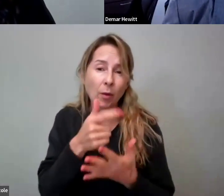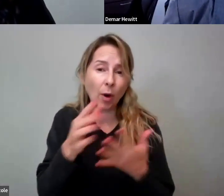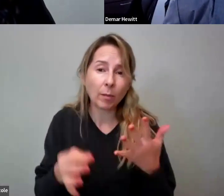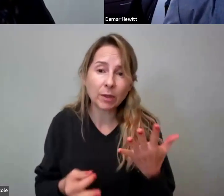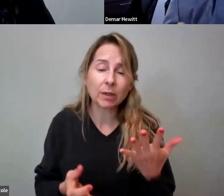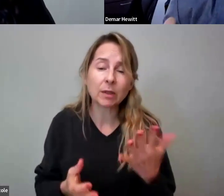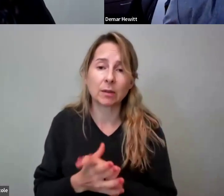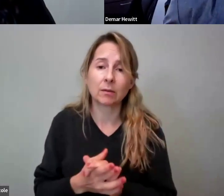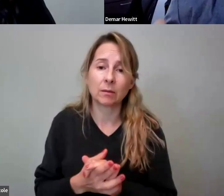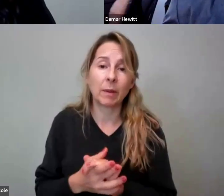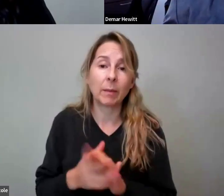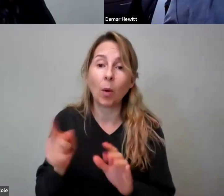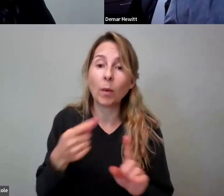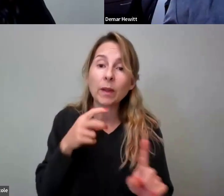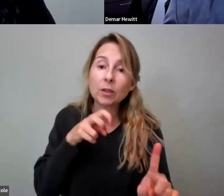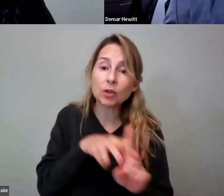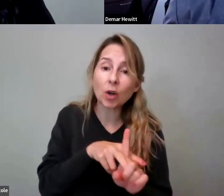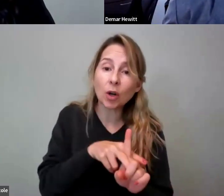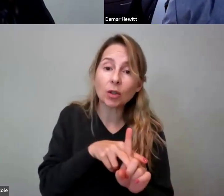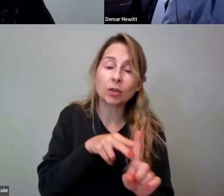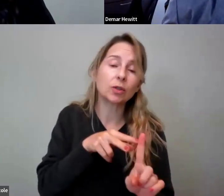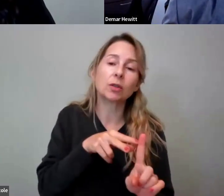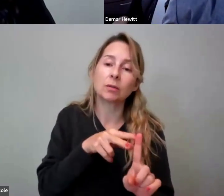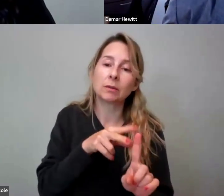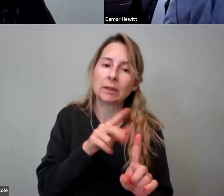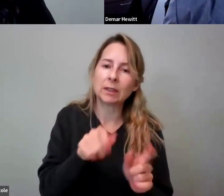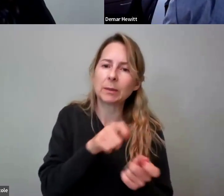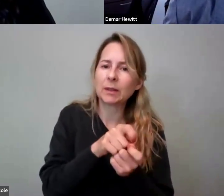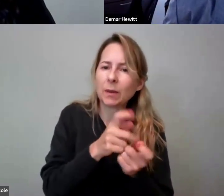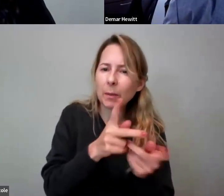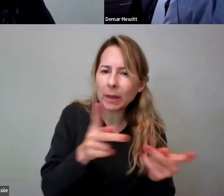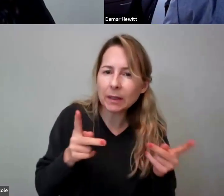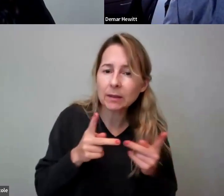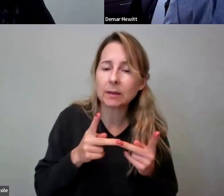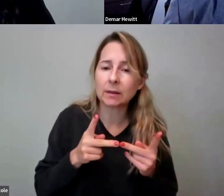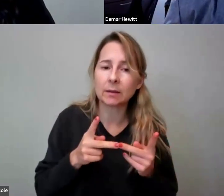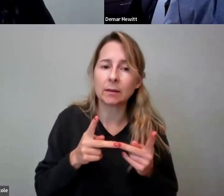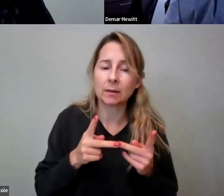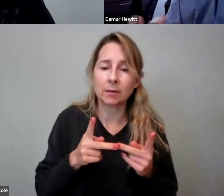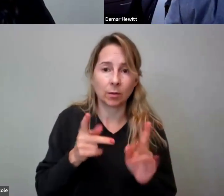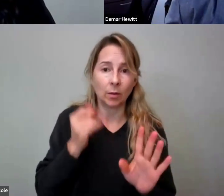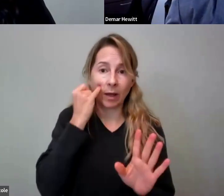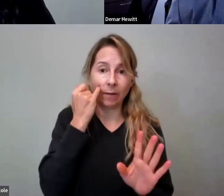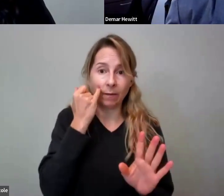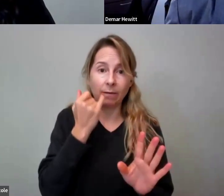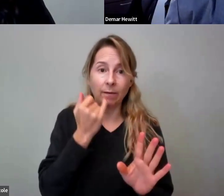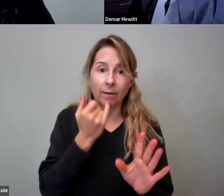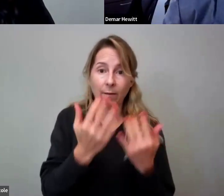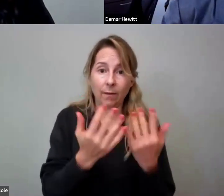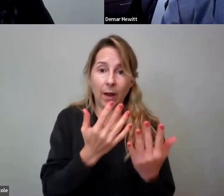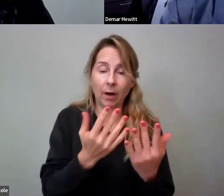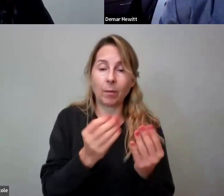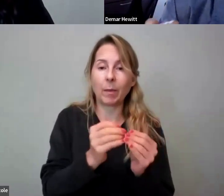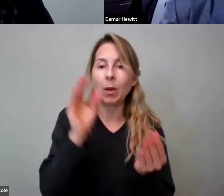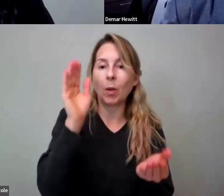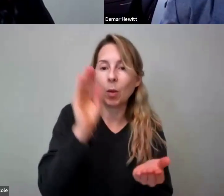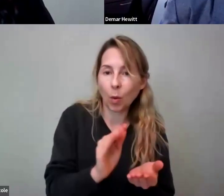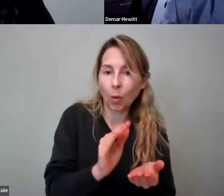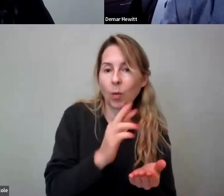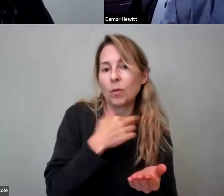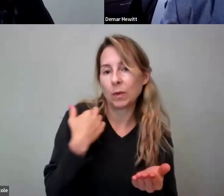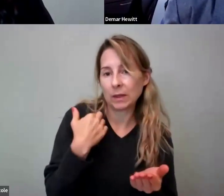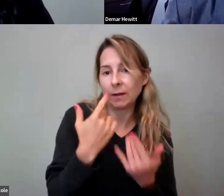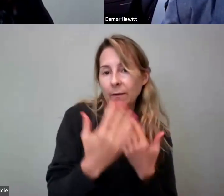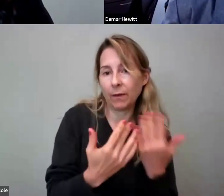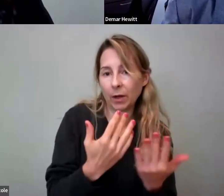only charge it in a particular area that if there is a fire or there's a low risk of fire. But if there even